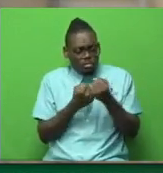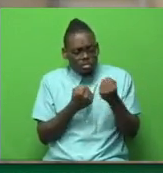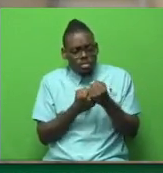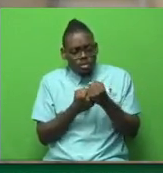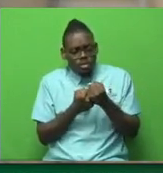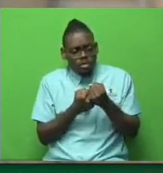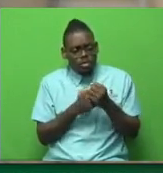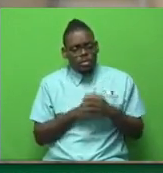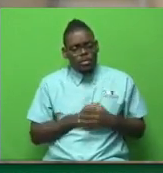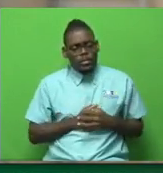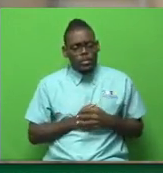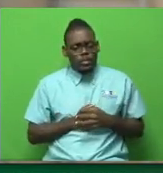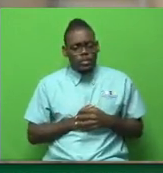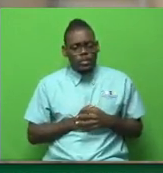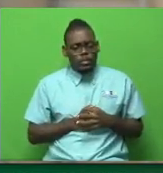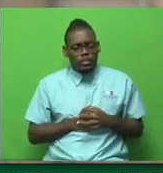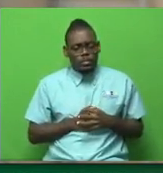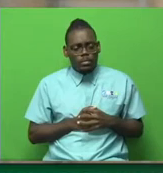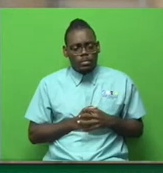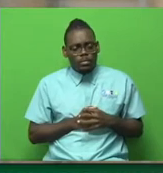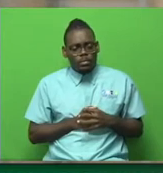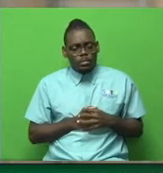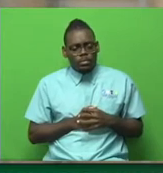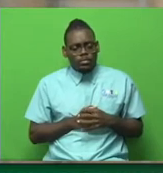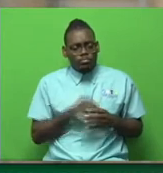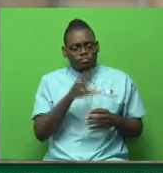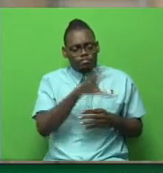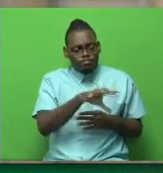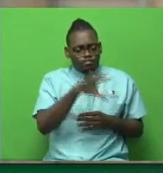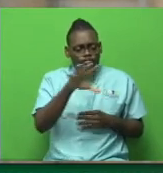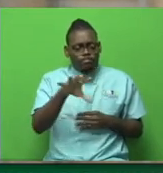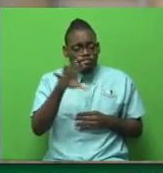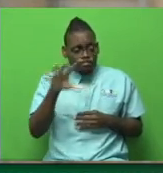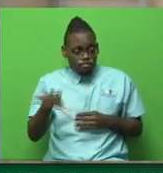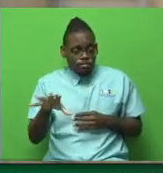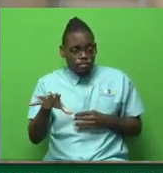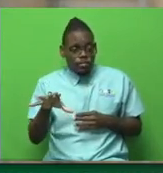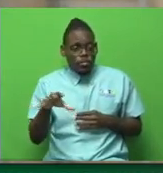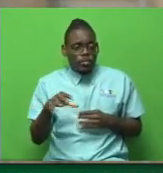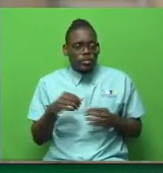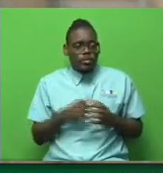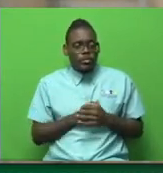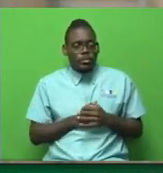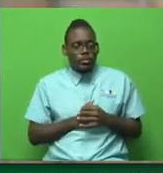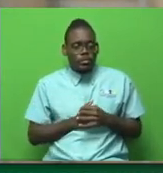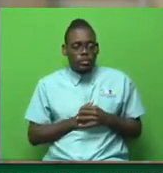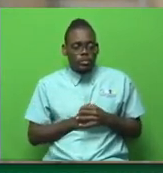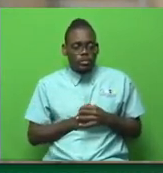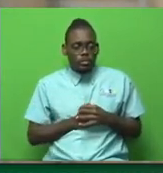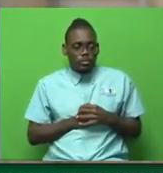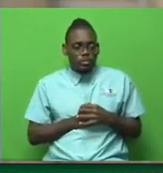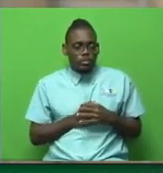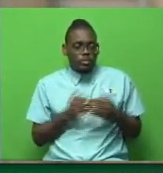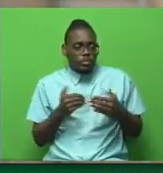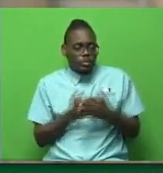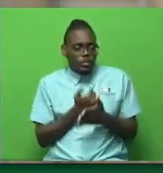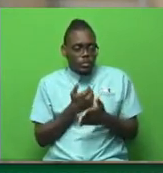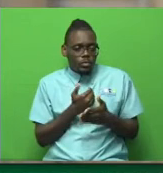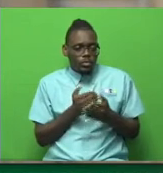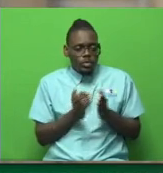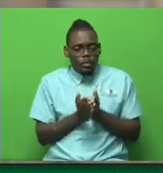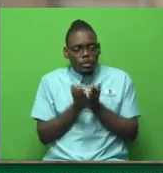the Manta Lodge and Sanctuary Resort proposed new Marina facility in Southwest